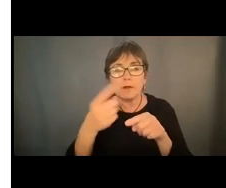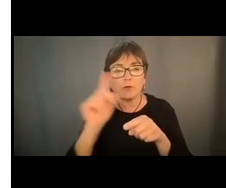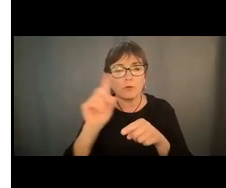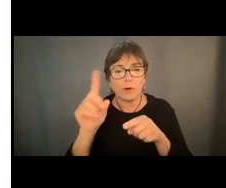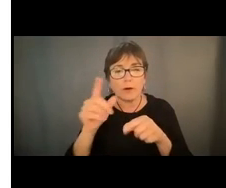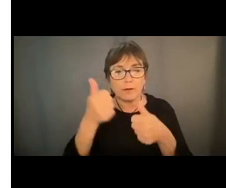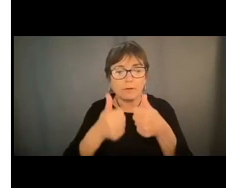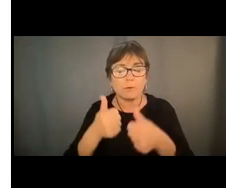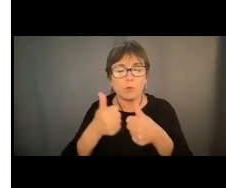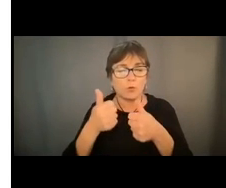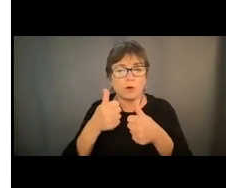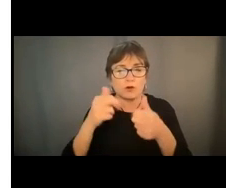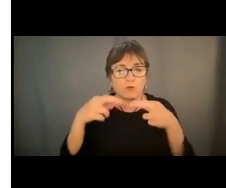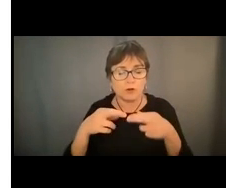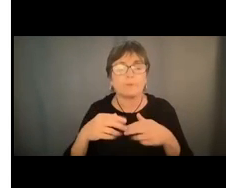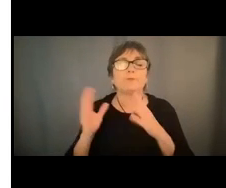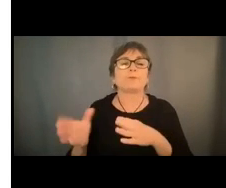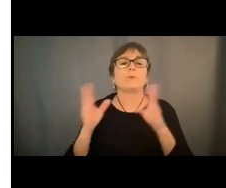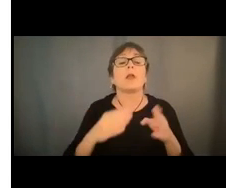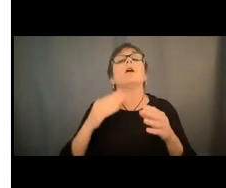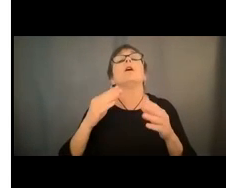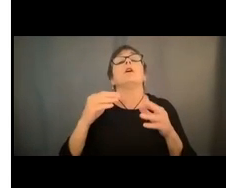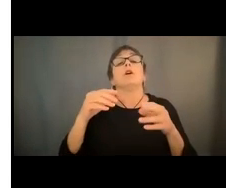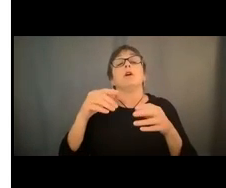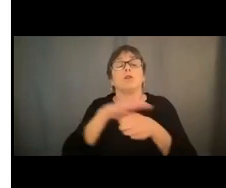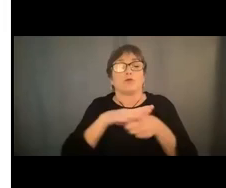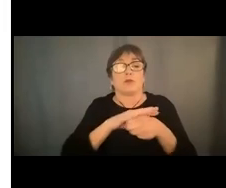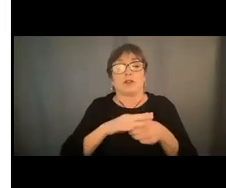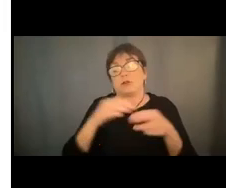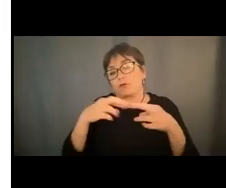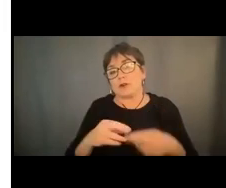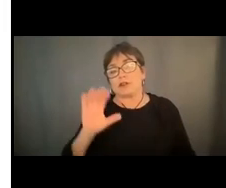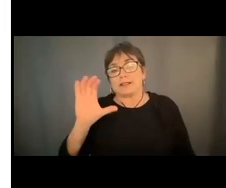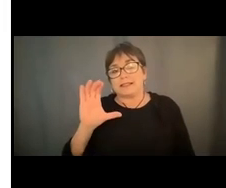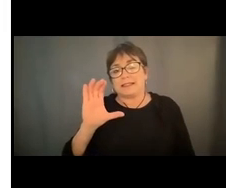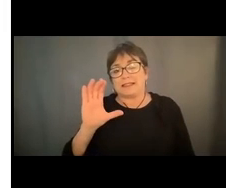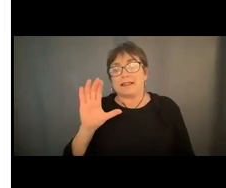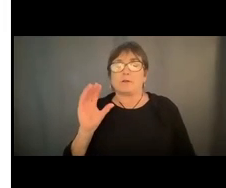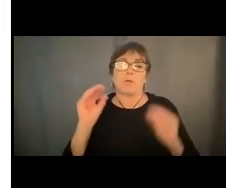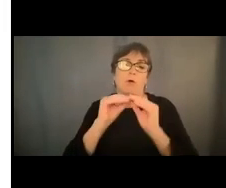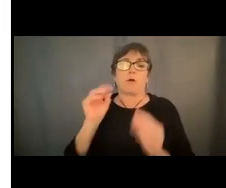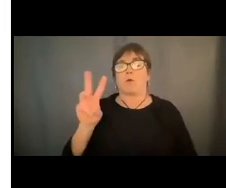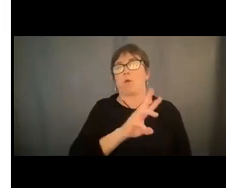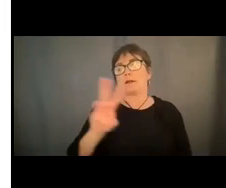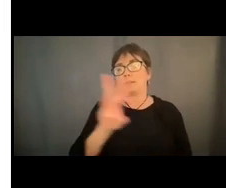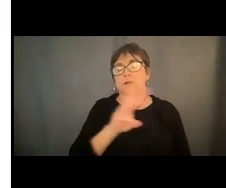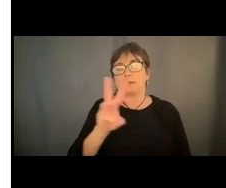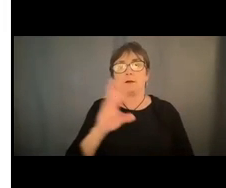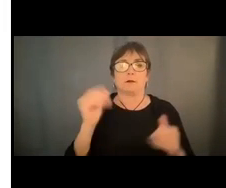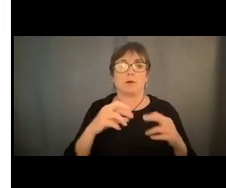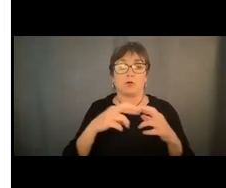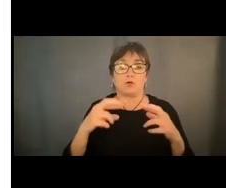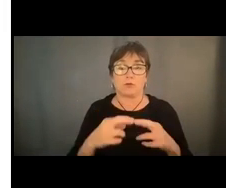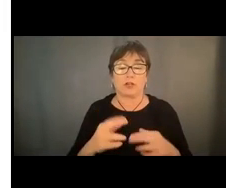areas. And we have the region C, it's more towards the Midwest. Then we have region D